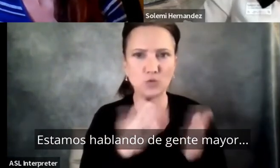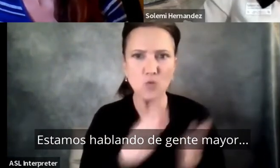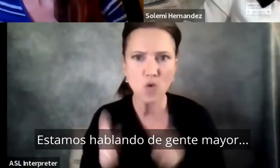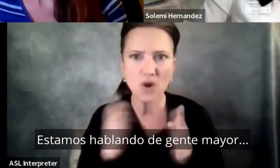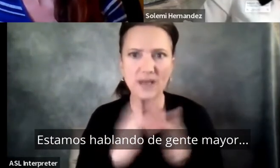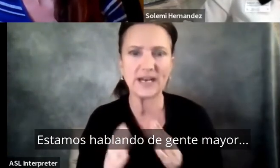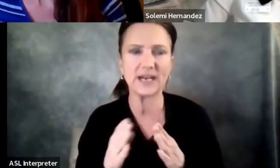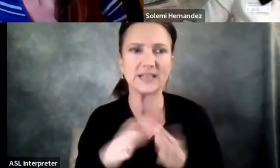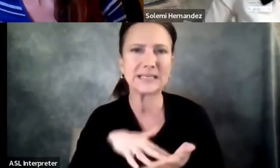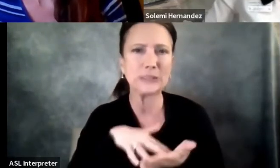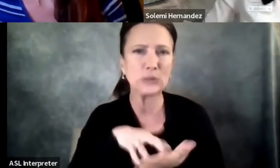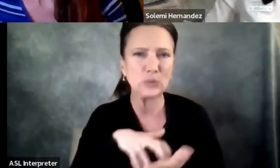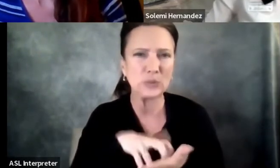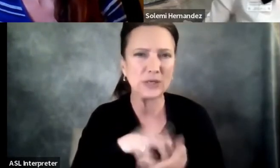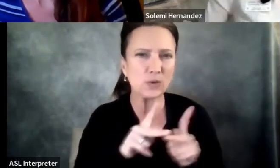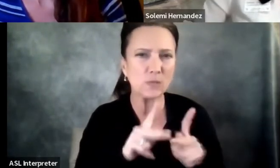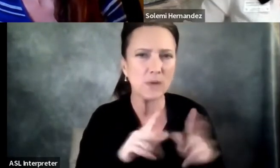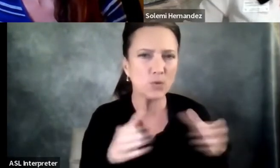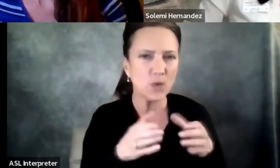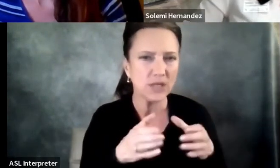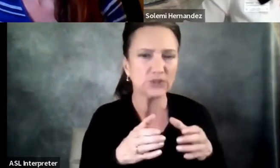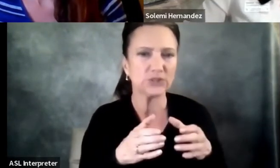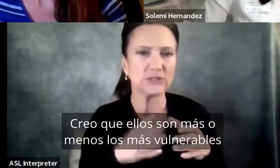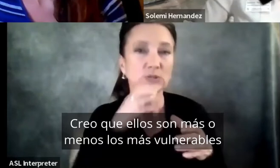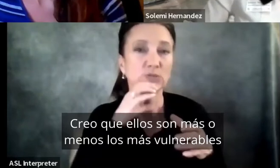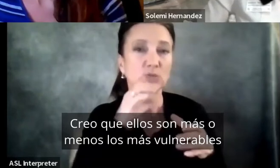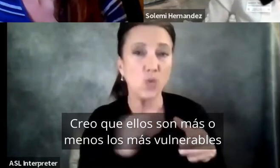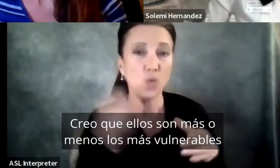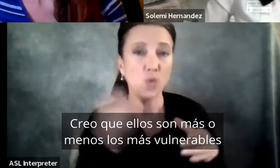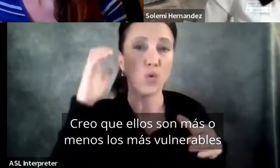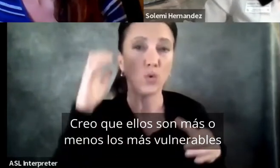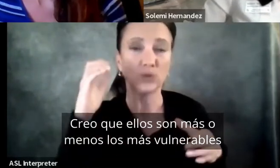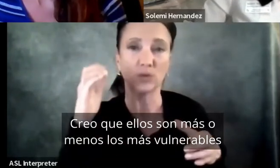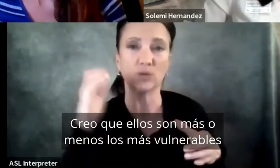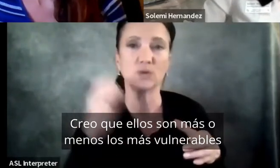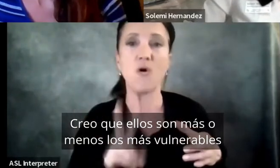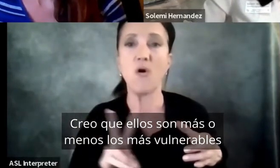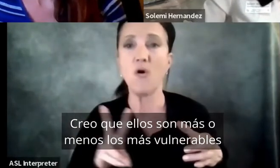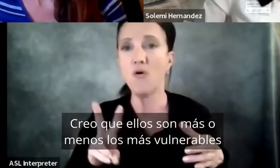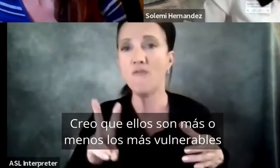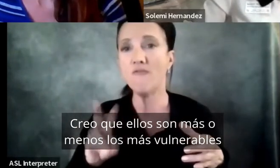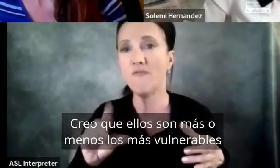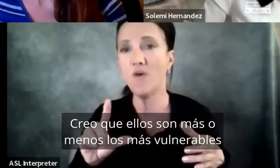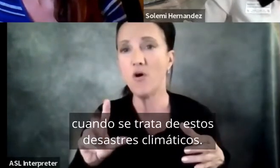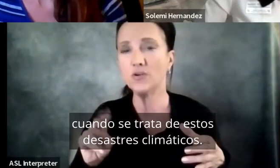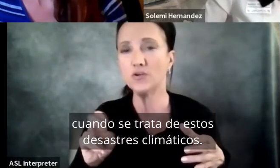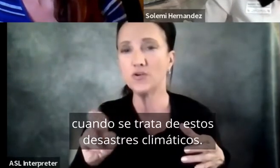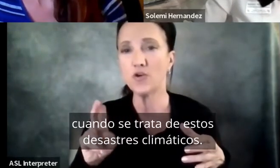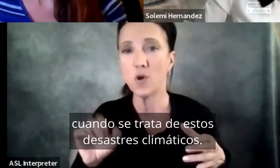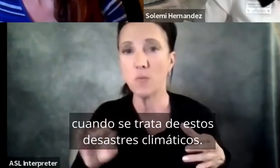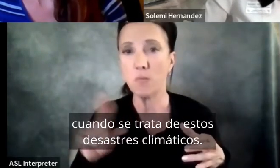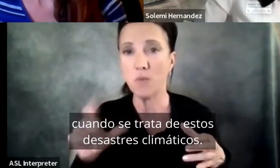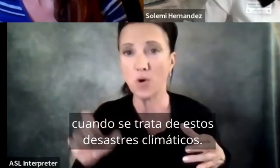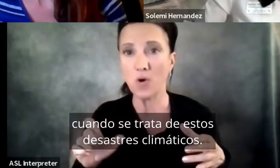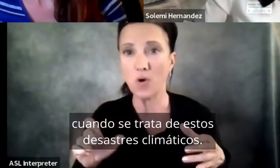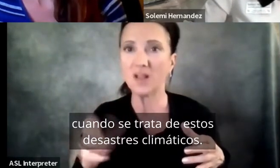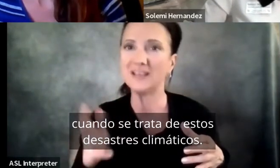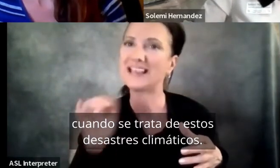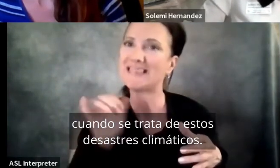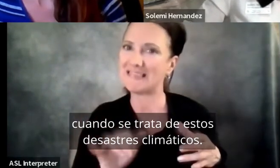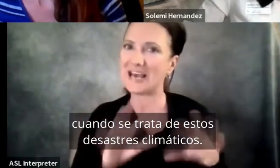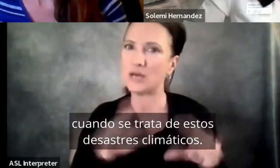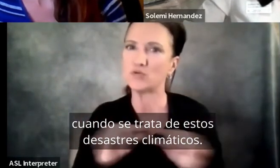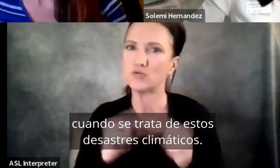the elder, you know. I think that's pretty much the most vulnerable when it comes to this